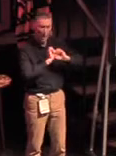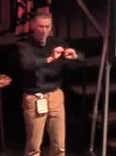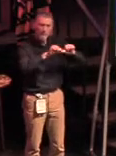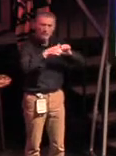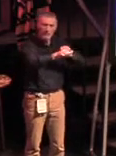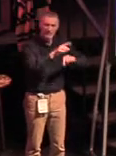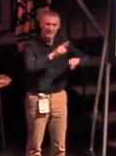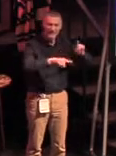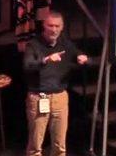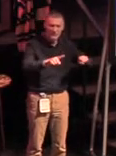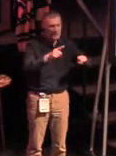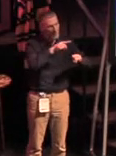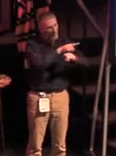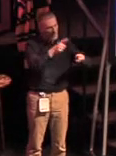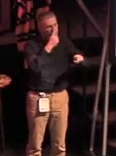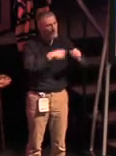to be more inclusive.